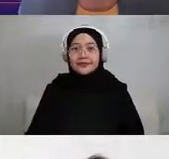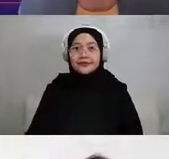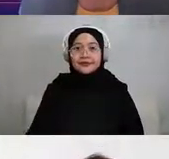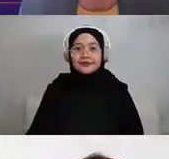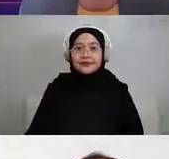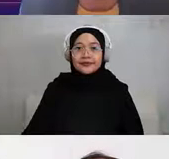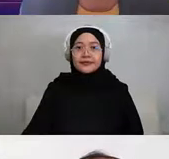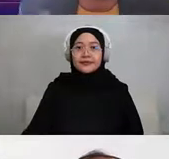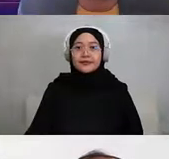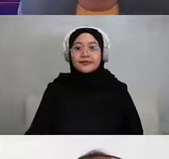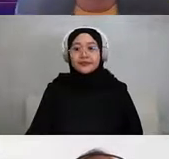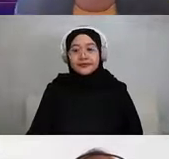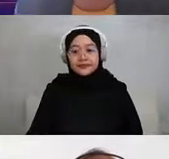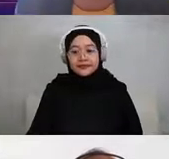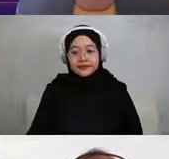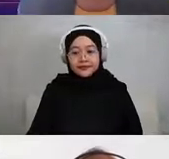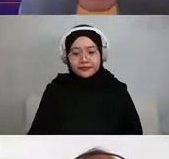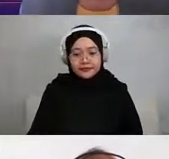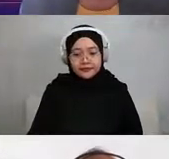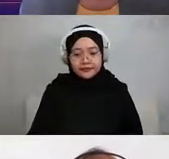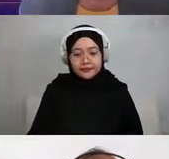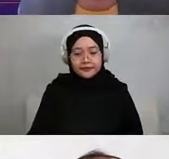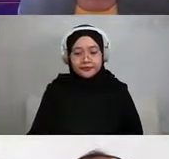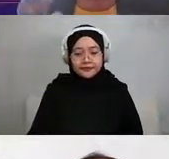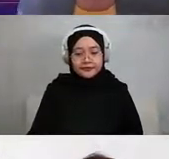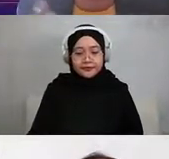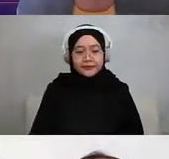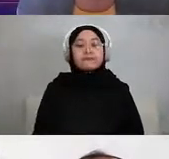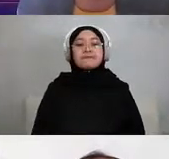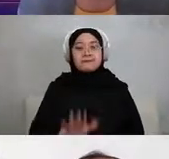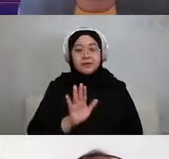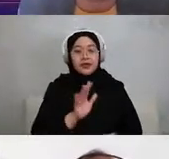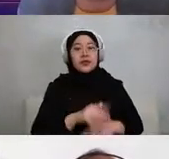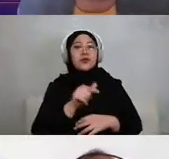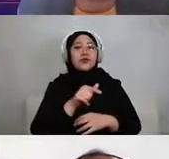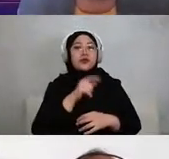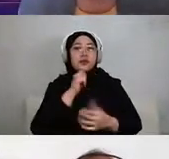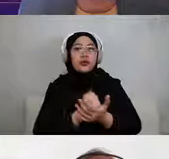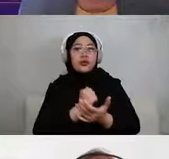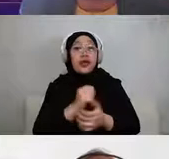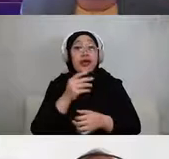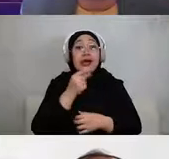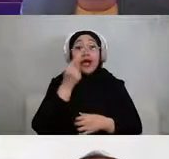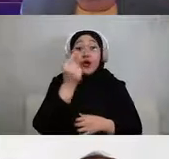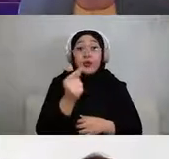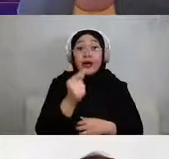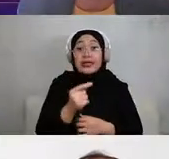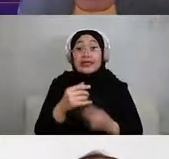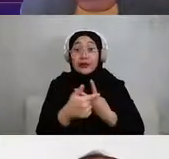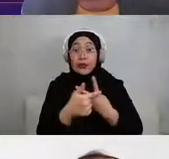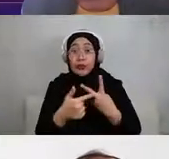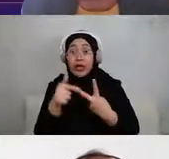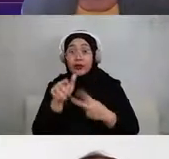we are able to very effectively implement this strategy. Valectra runs its buses with longer range only. So we are open for any